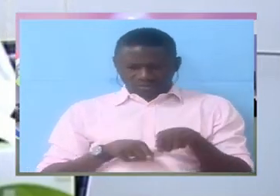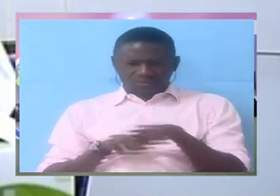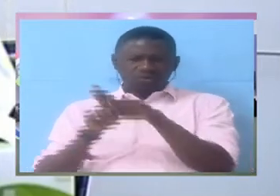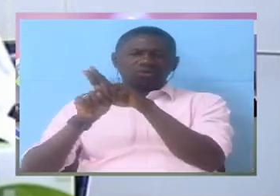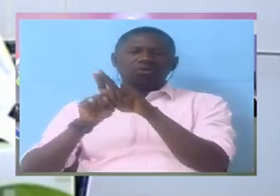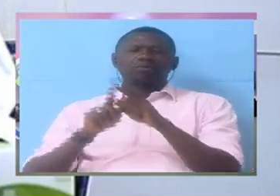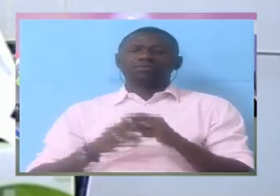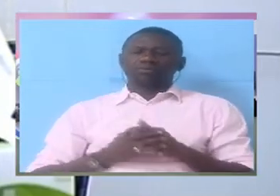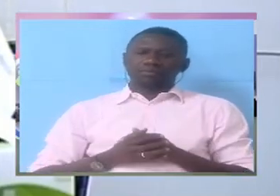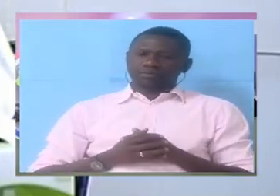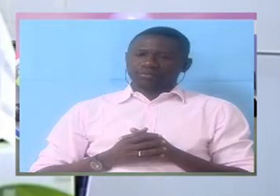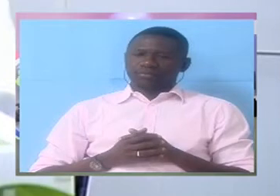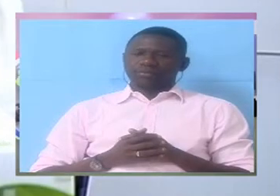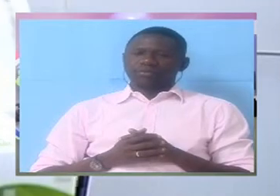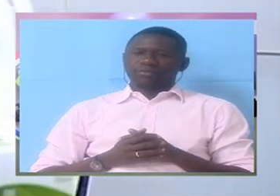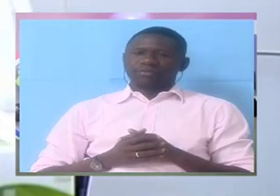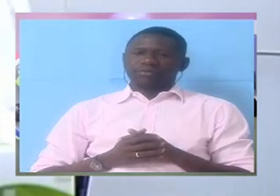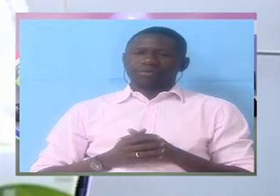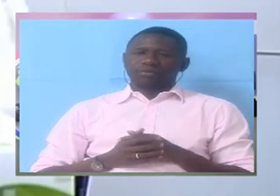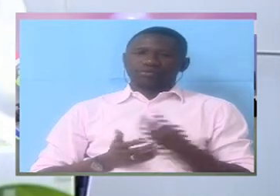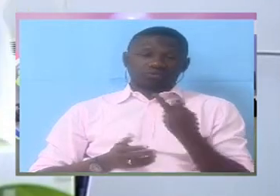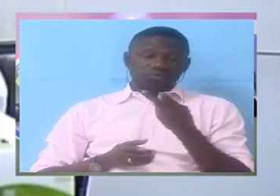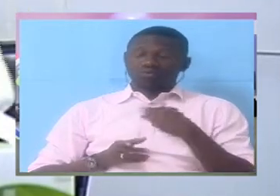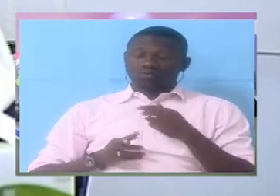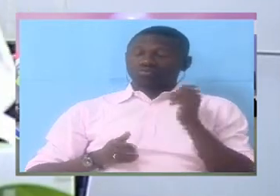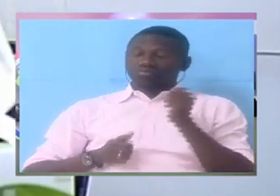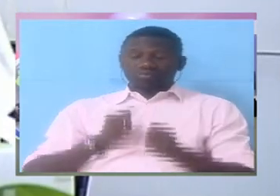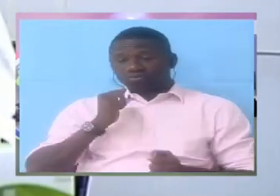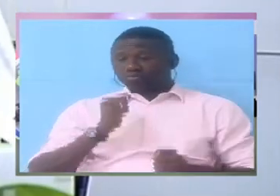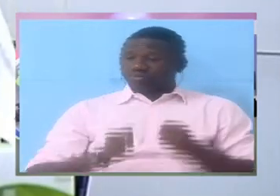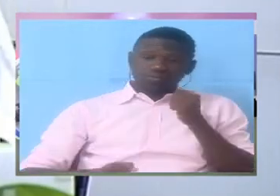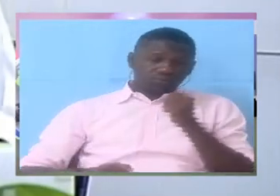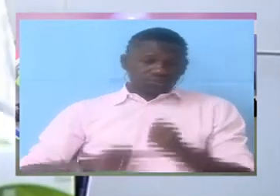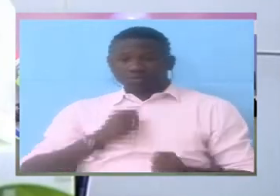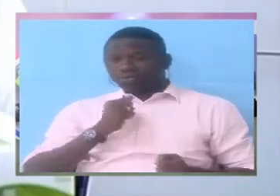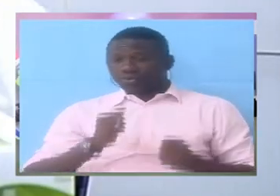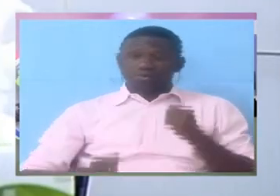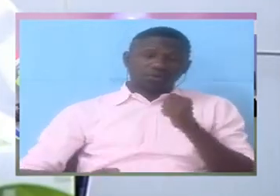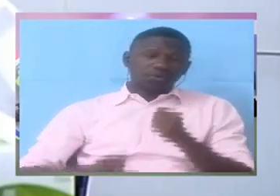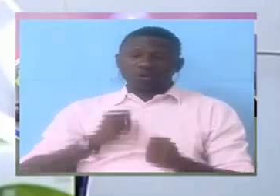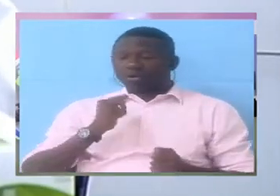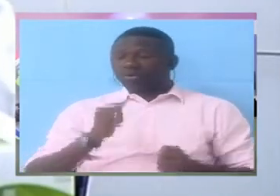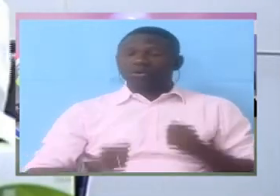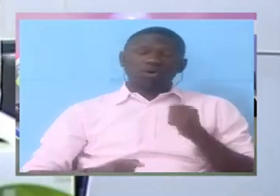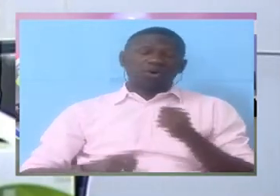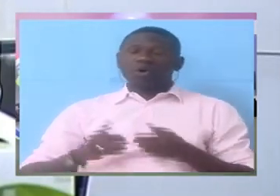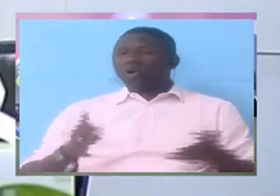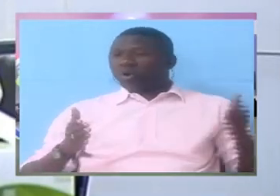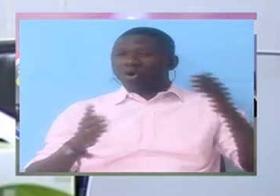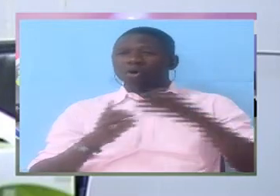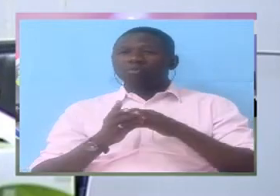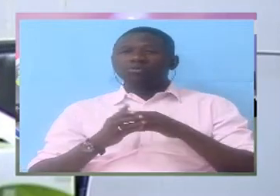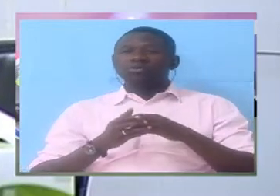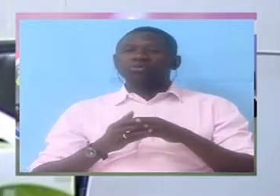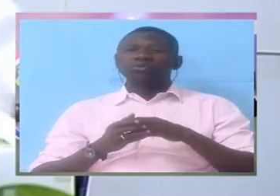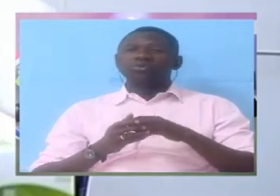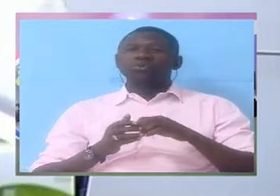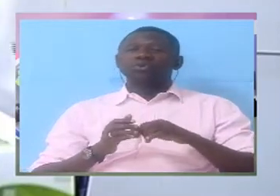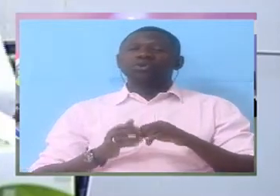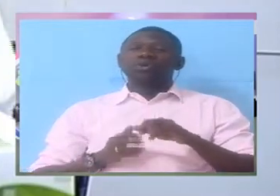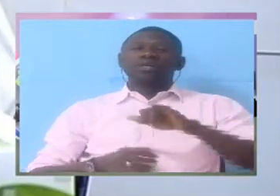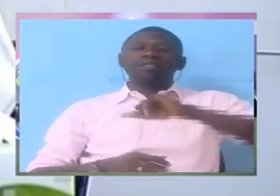Abetatangata. So we were jogging. Up to Jimpex Johnson, the main Johnson